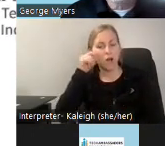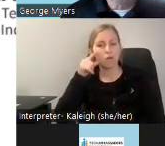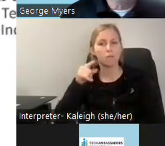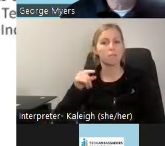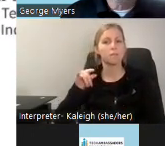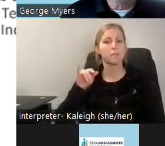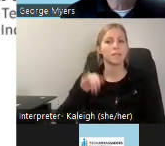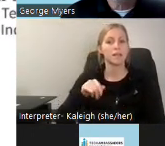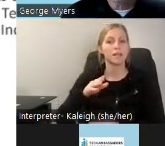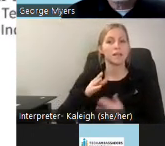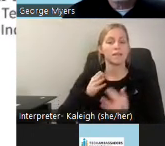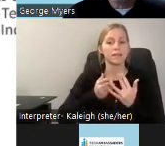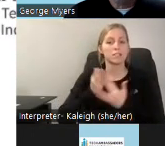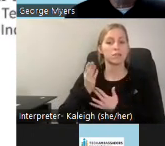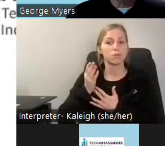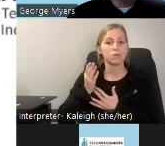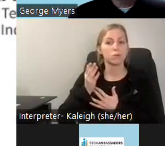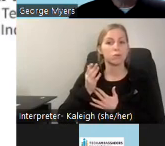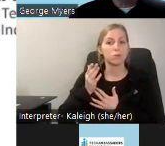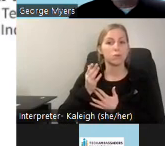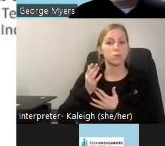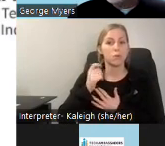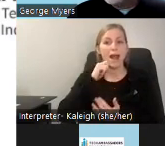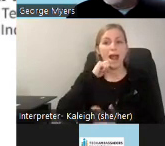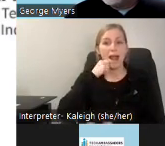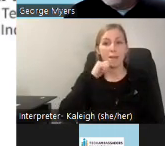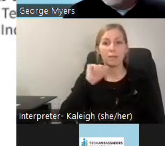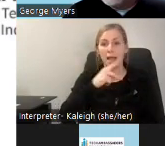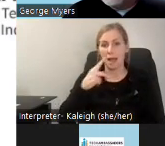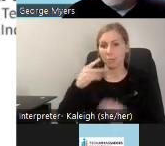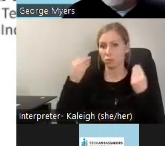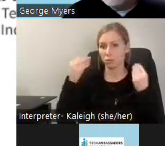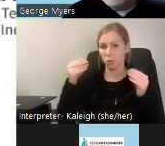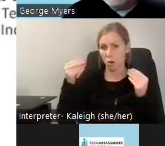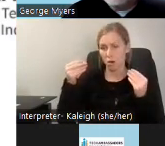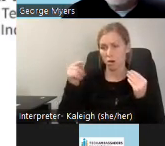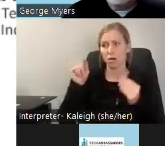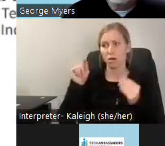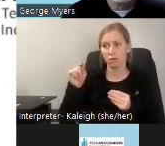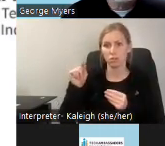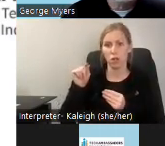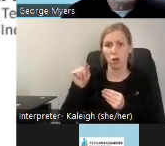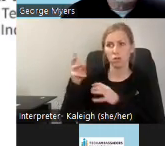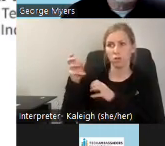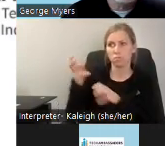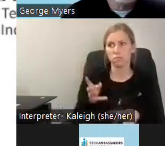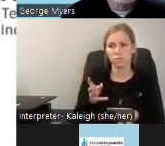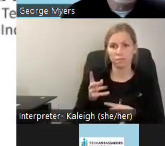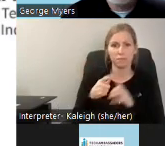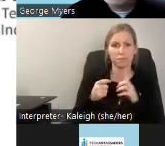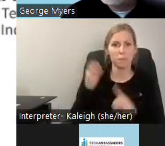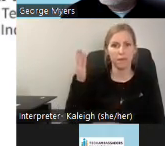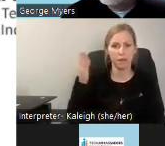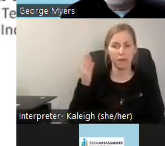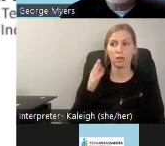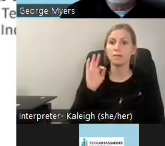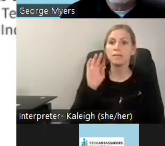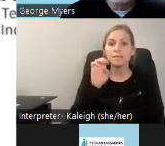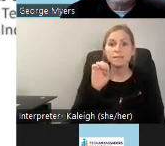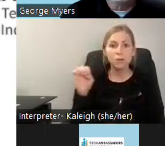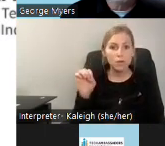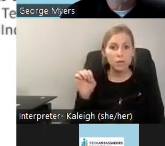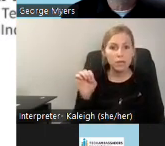through the Apple App Store, and it's free. And